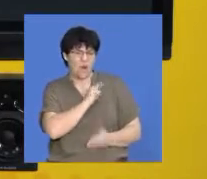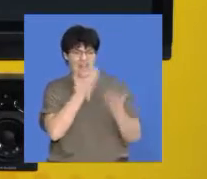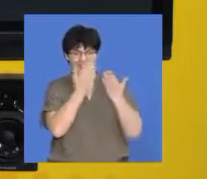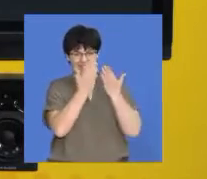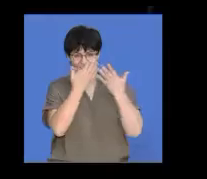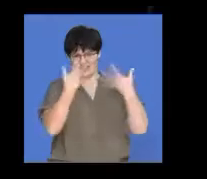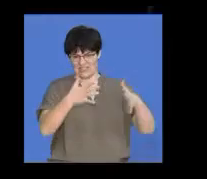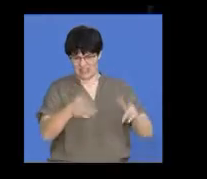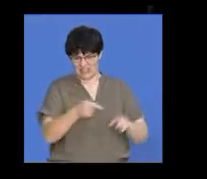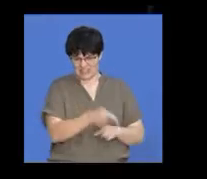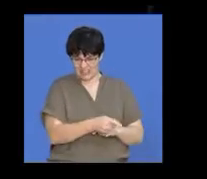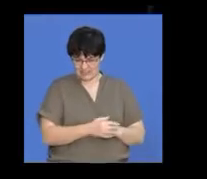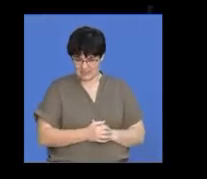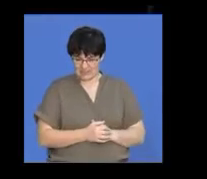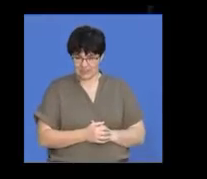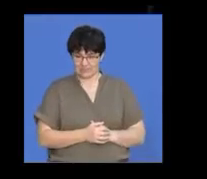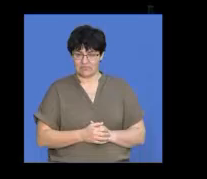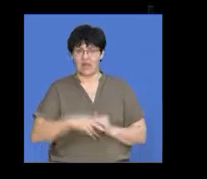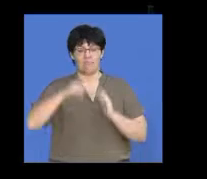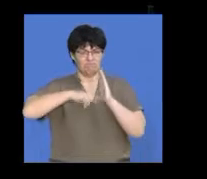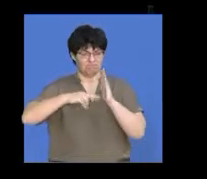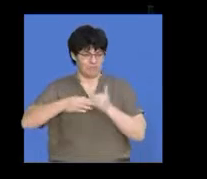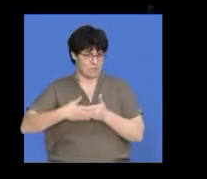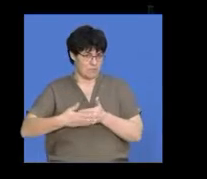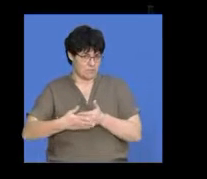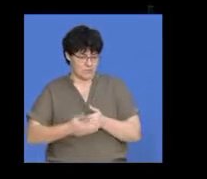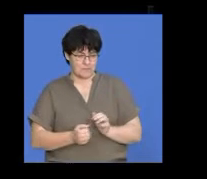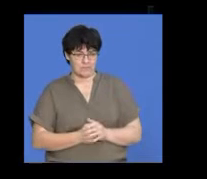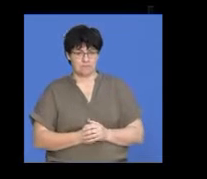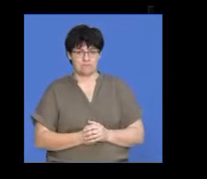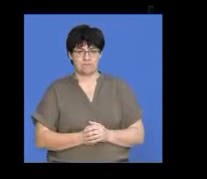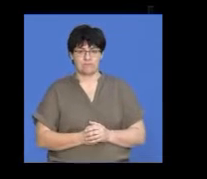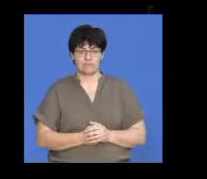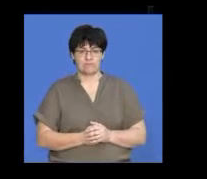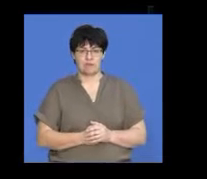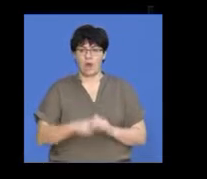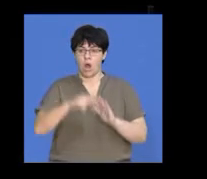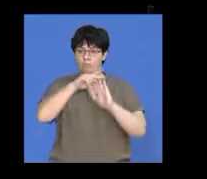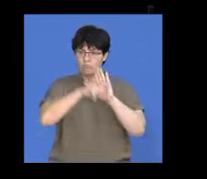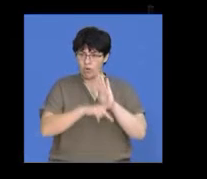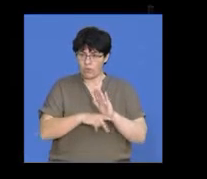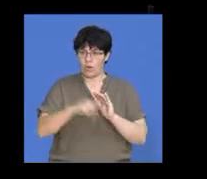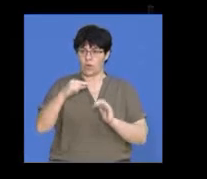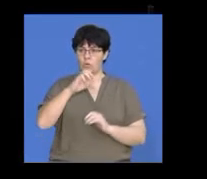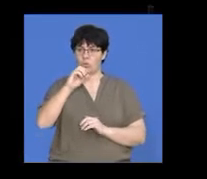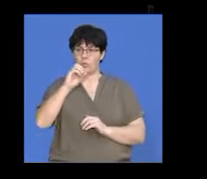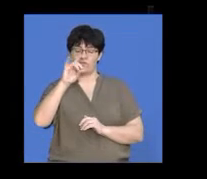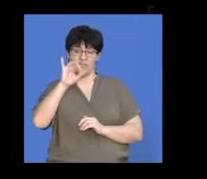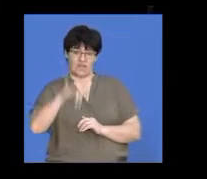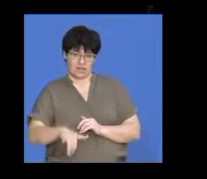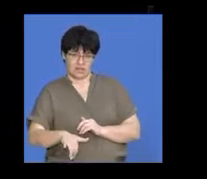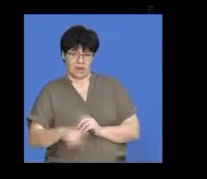studied this section. Let's read on. The program may have been groovy, but its purpose was